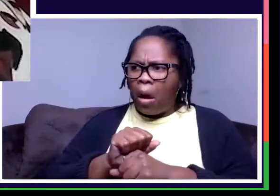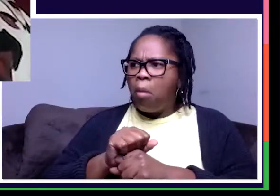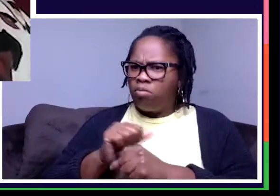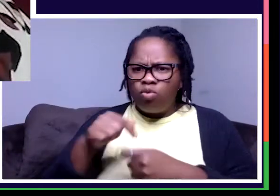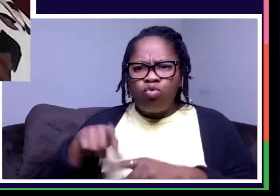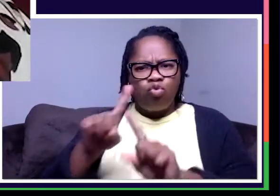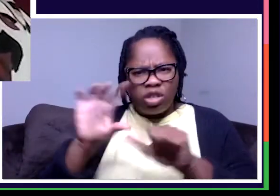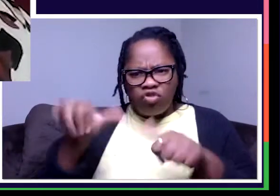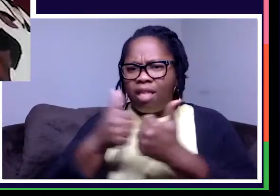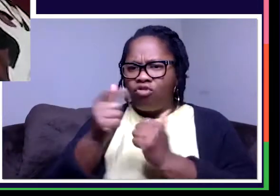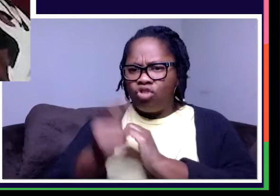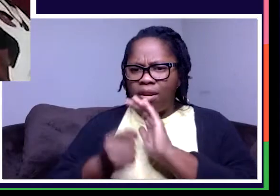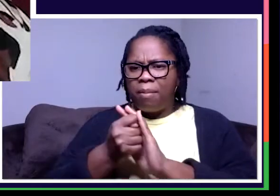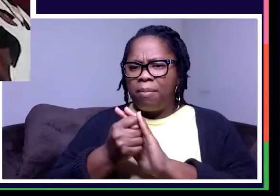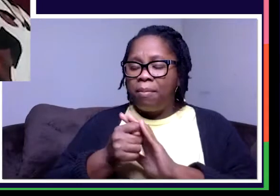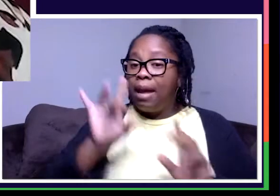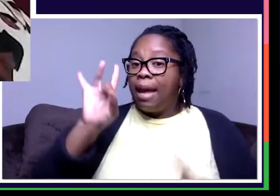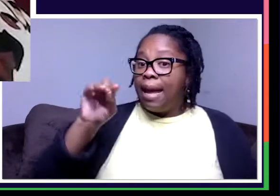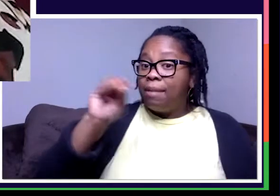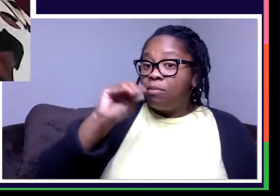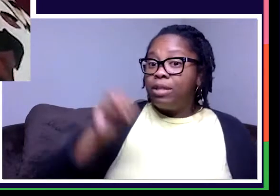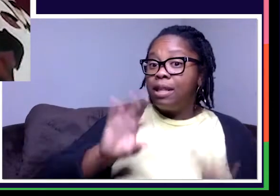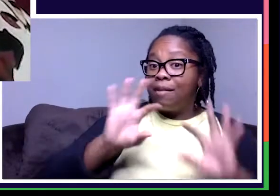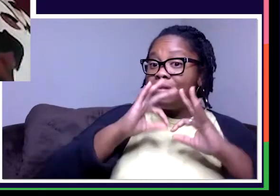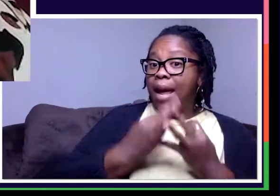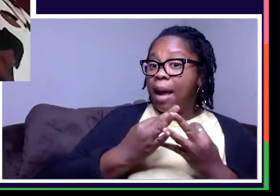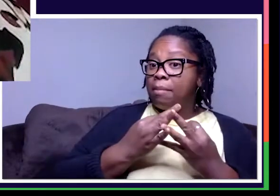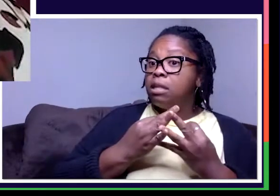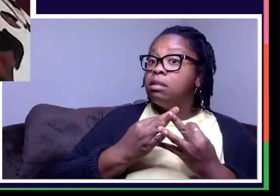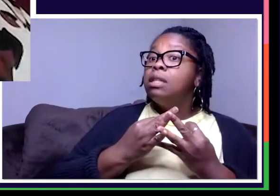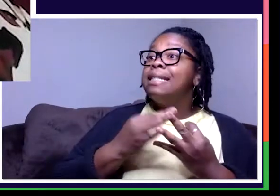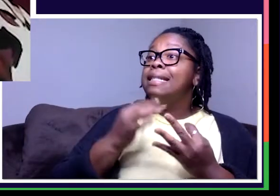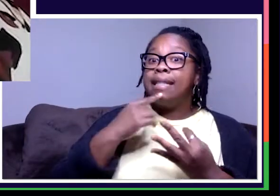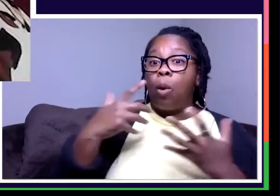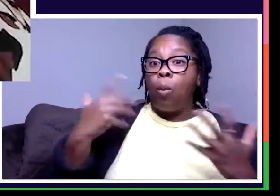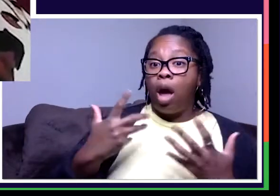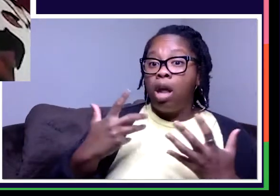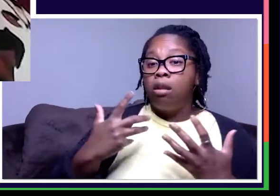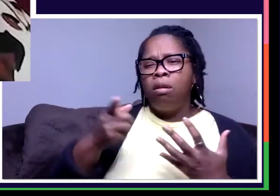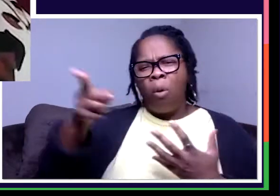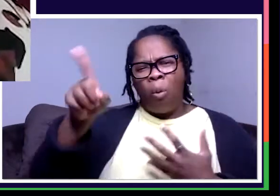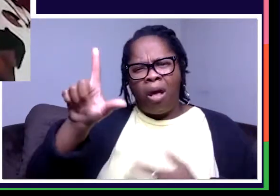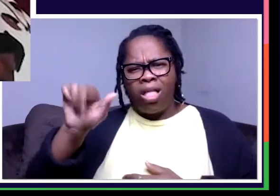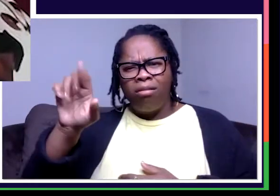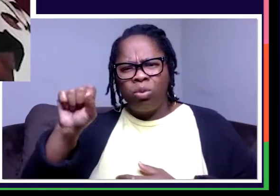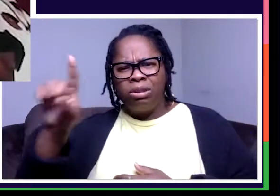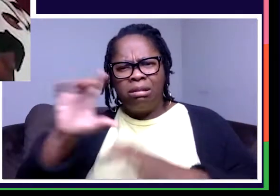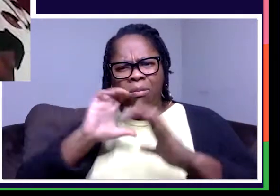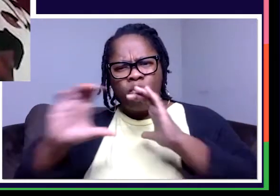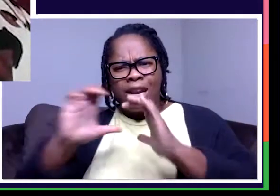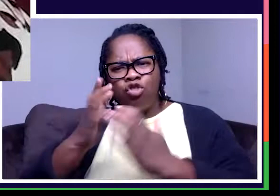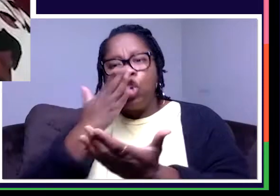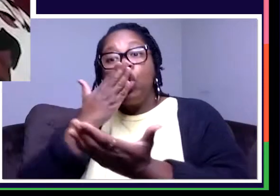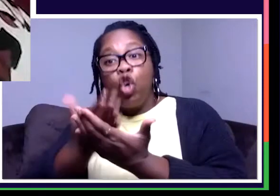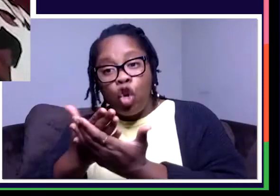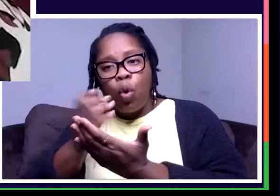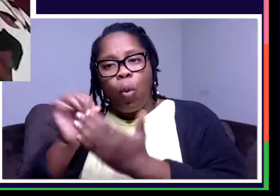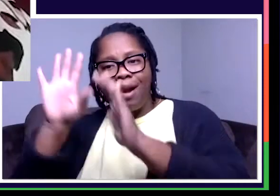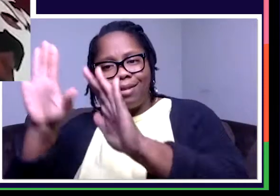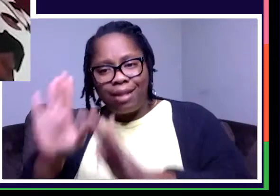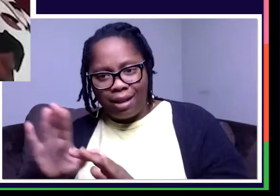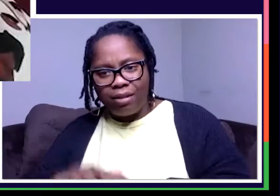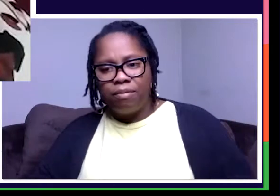difficult times. 80% of LAUSD families gave the district good or excellent ratings